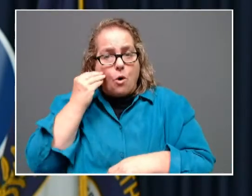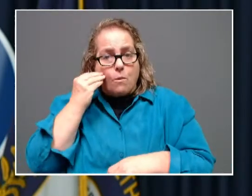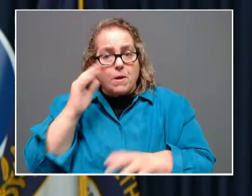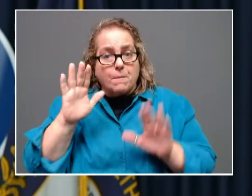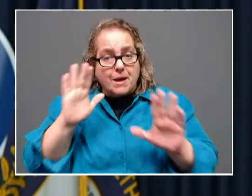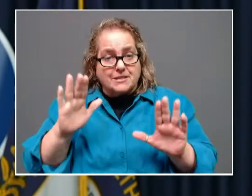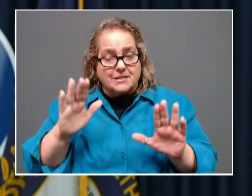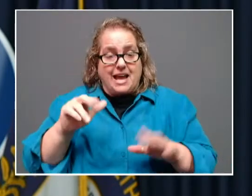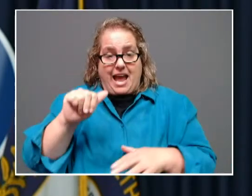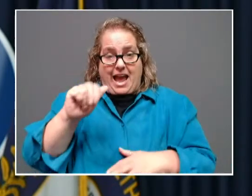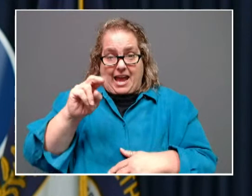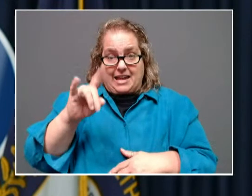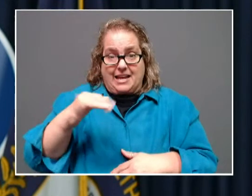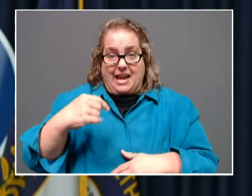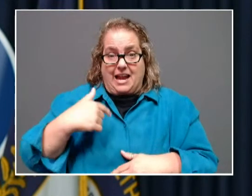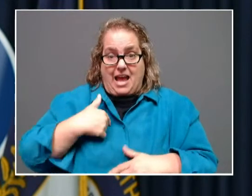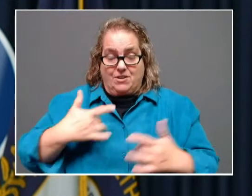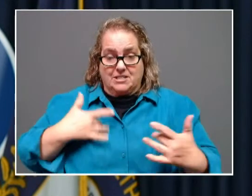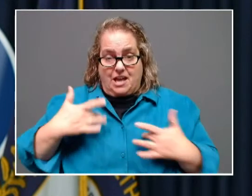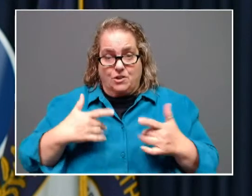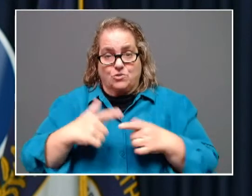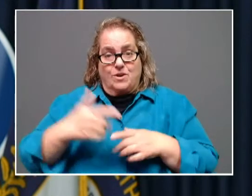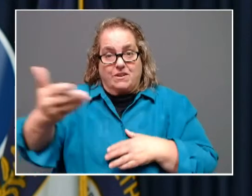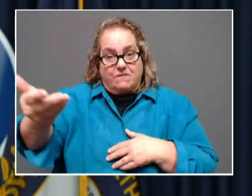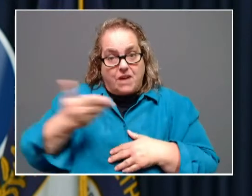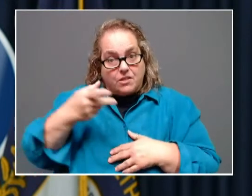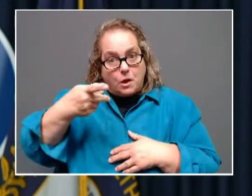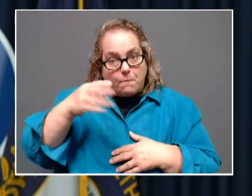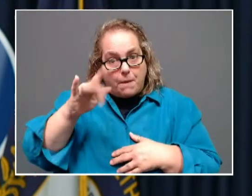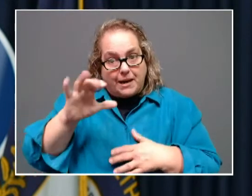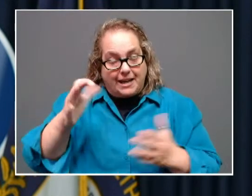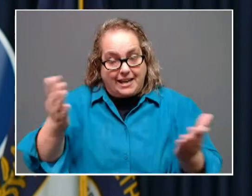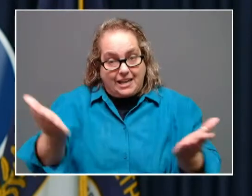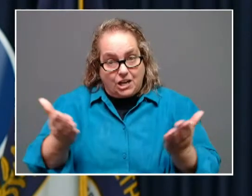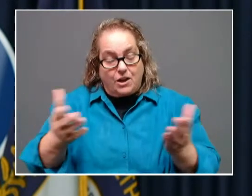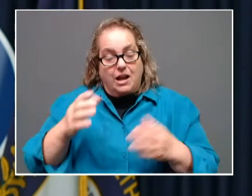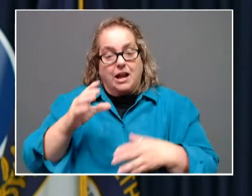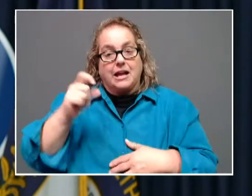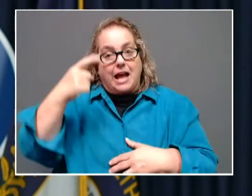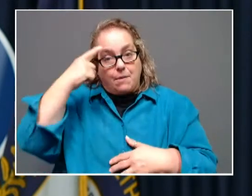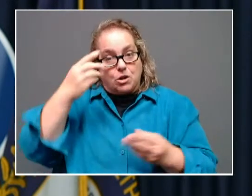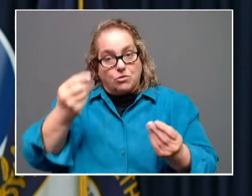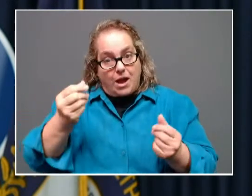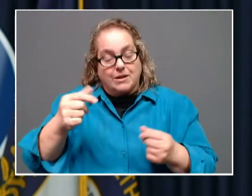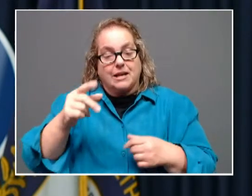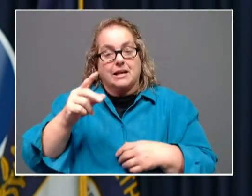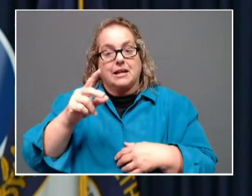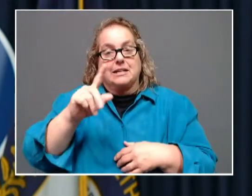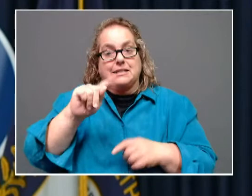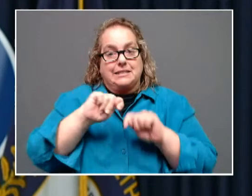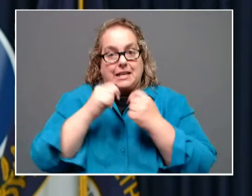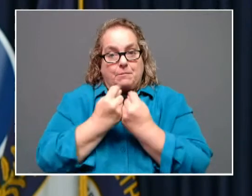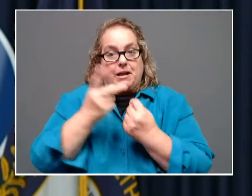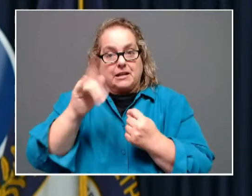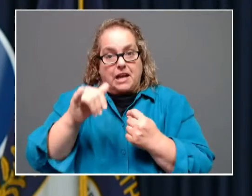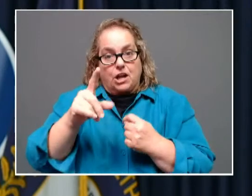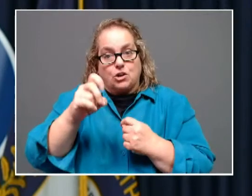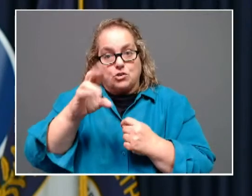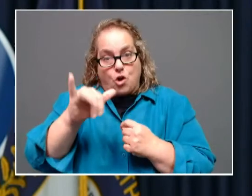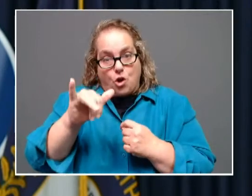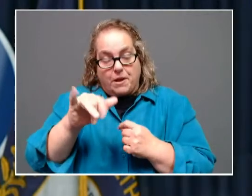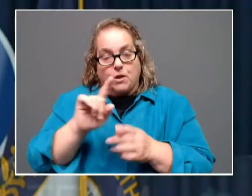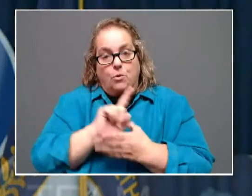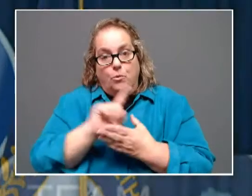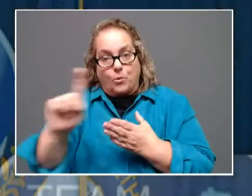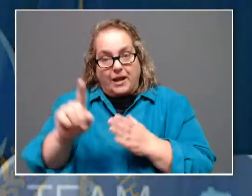to join us here on the Capitol grounds for our Team Kentucky Derby Week kickoff. On Saturday, April 30th from noon